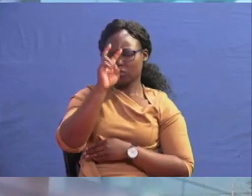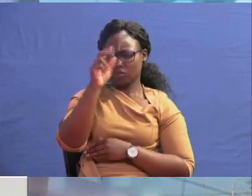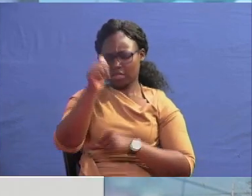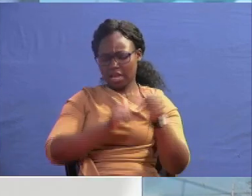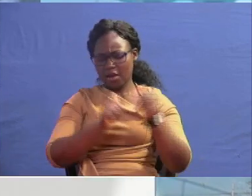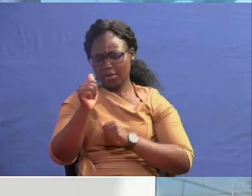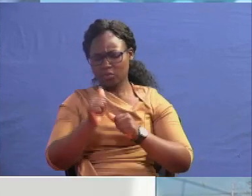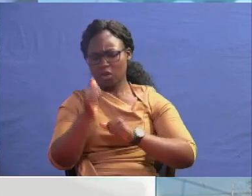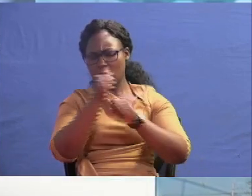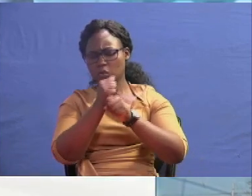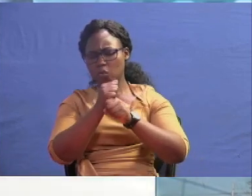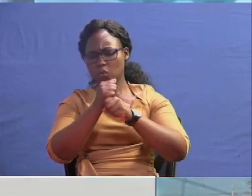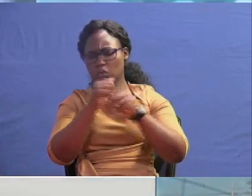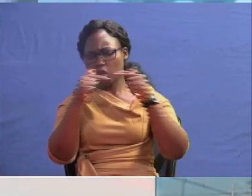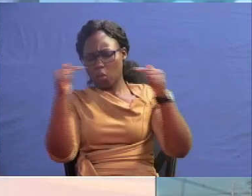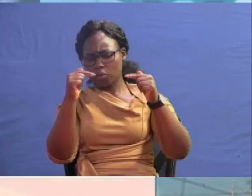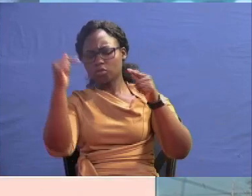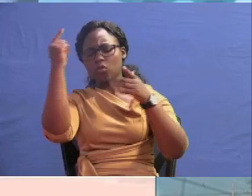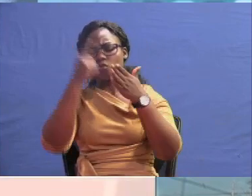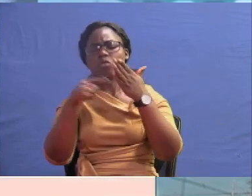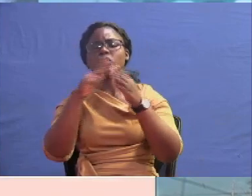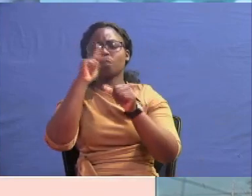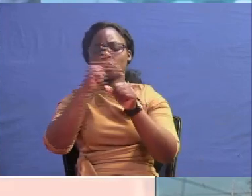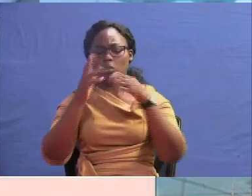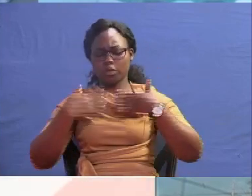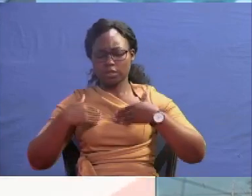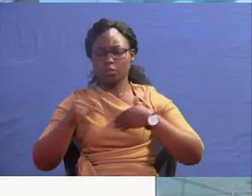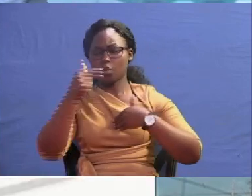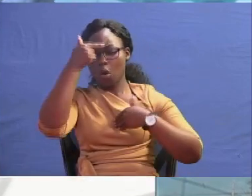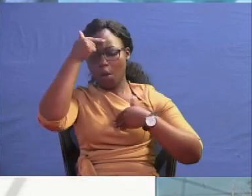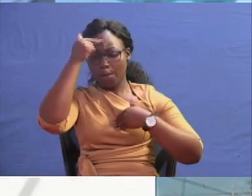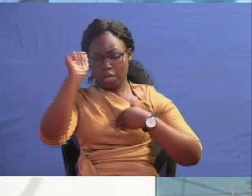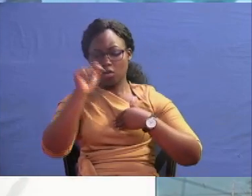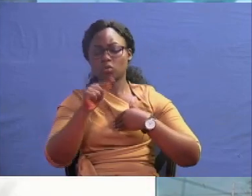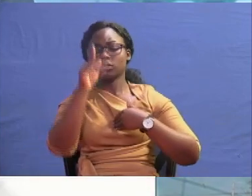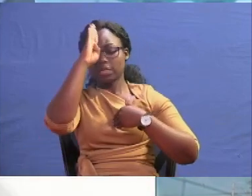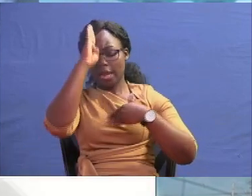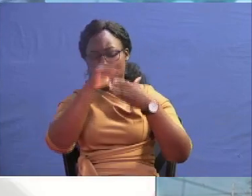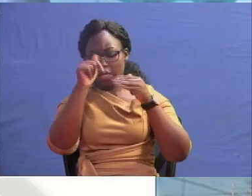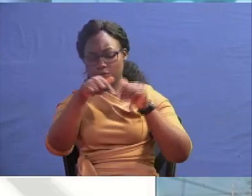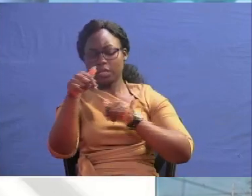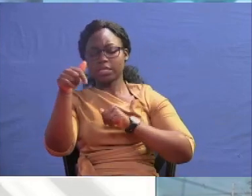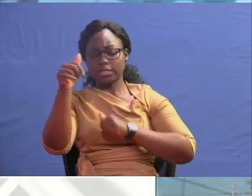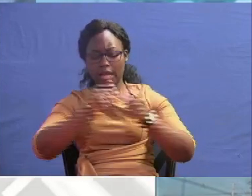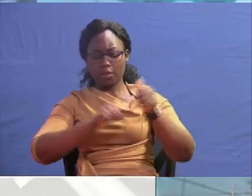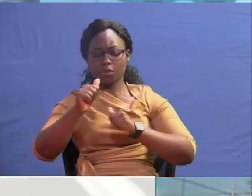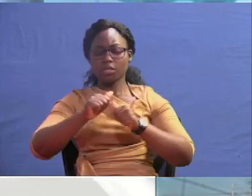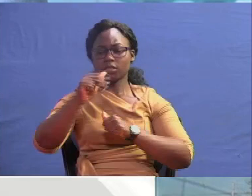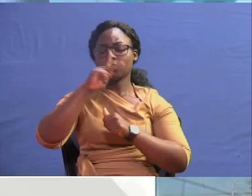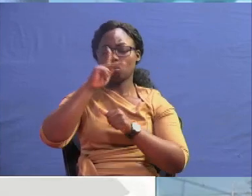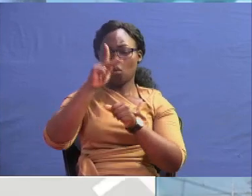administration do the opposite of what they promised their people. Because I believe this administration promised that it was going to